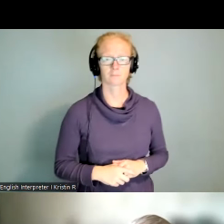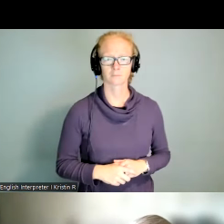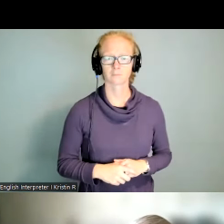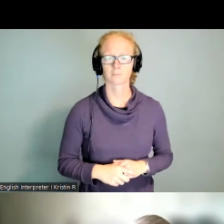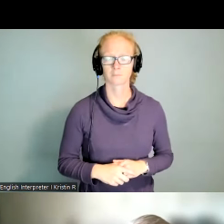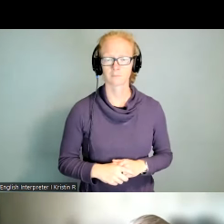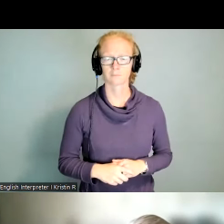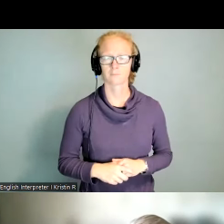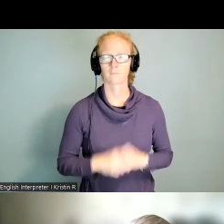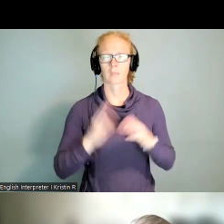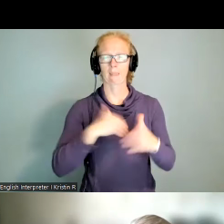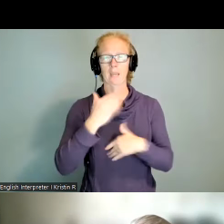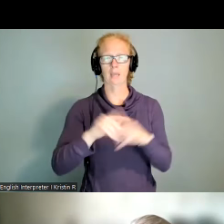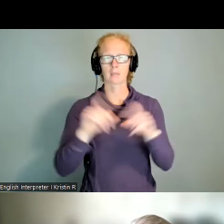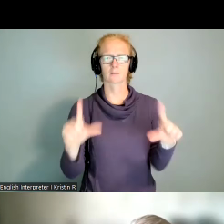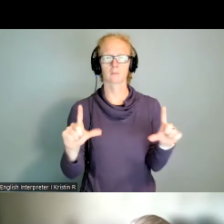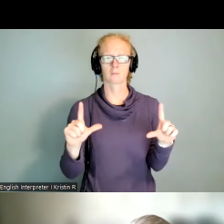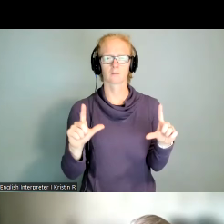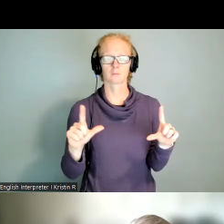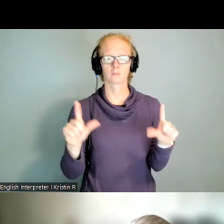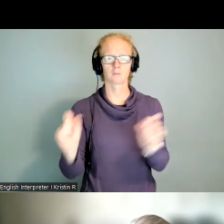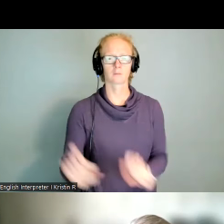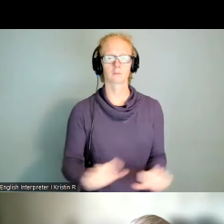And go to the next one, Jonathan.